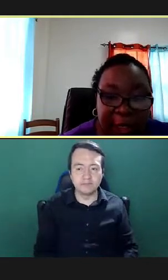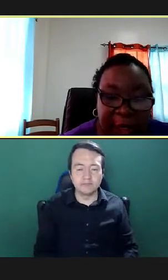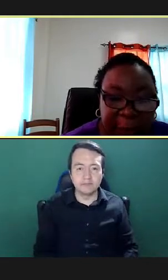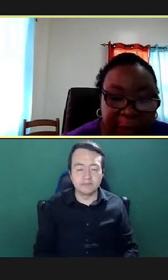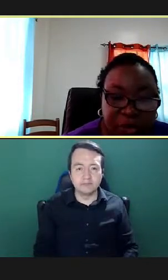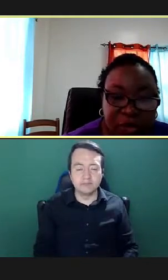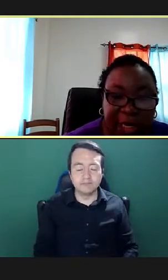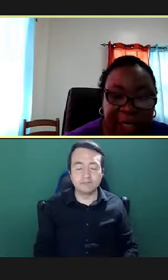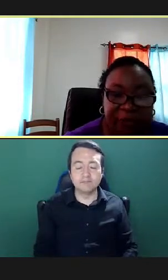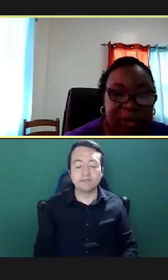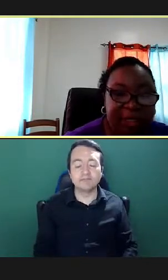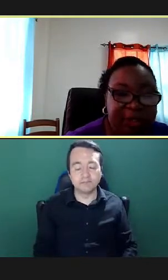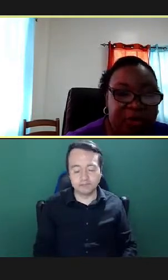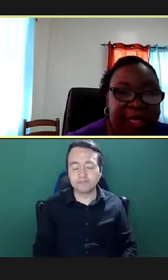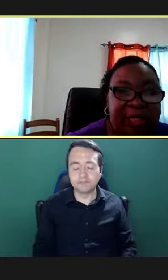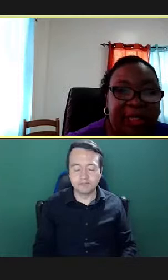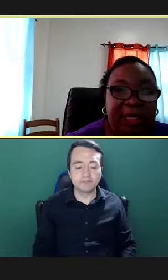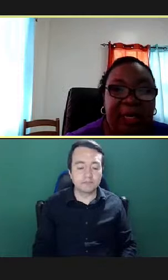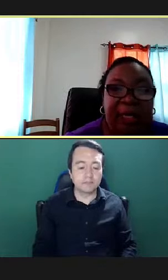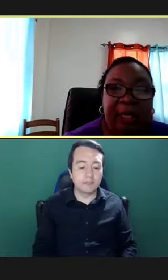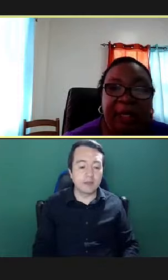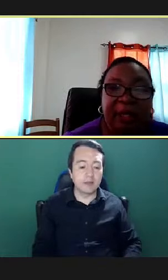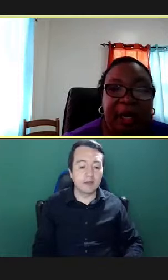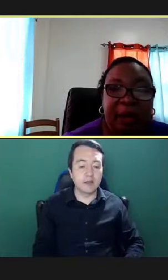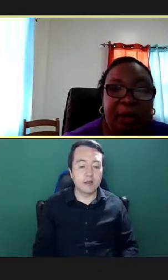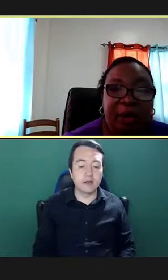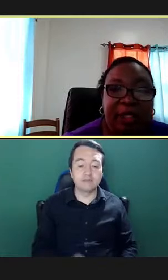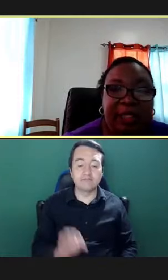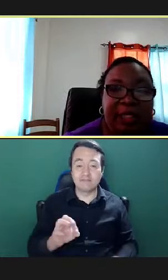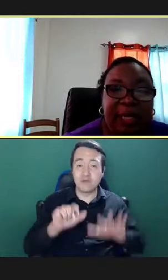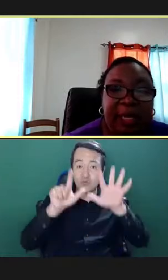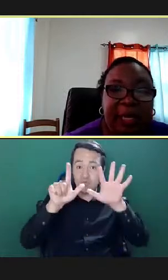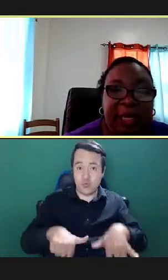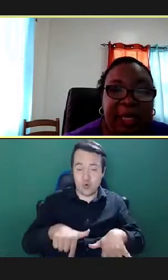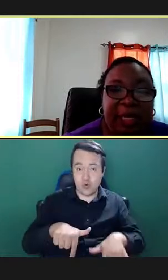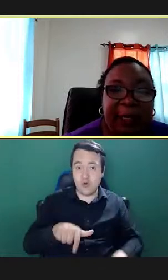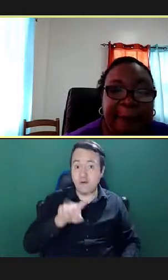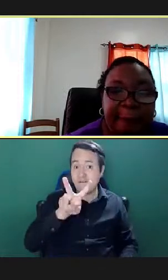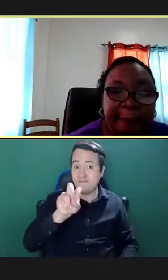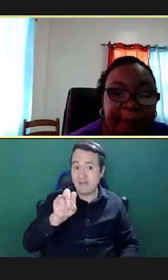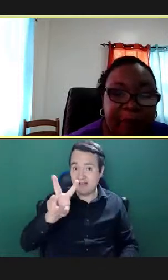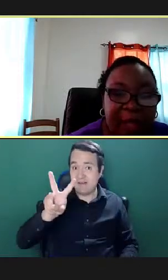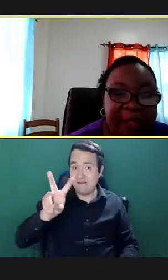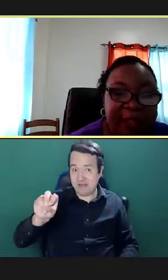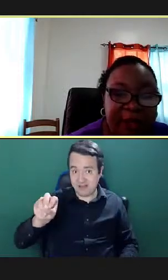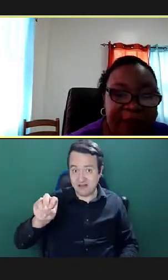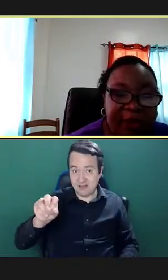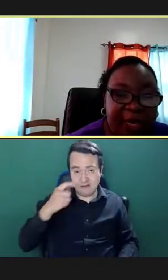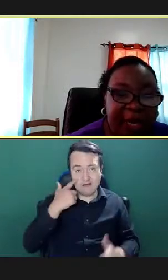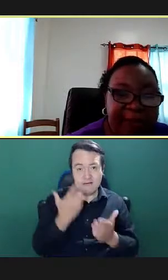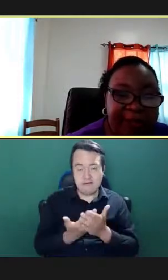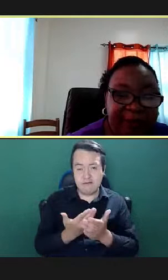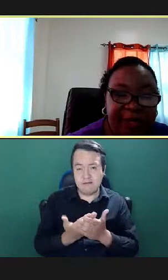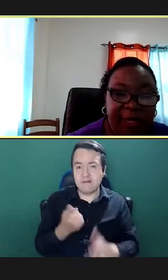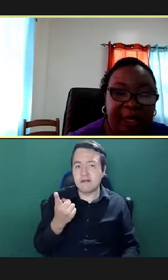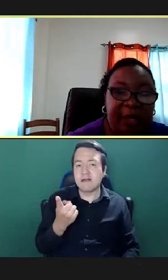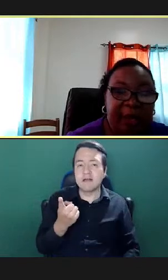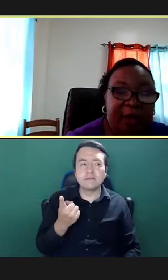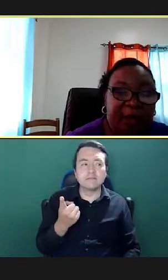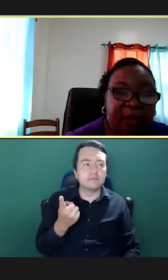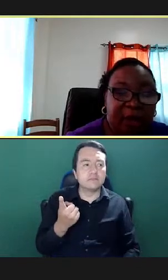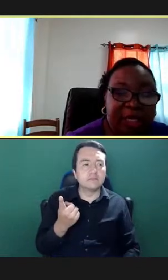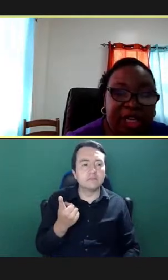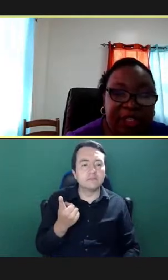So in July of 2020, there was a survey, a CAP